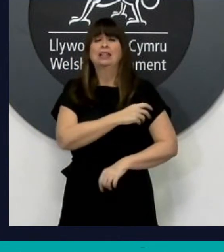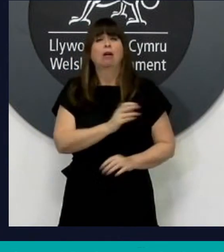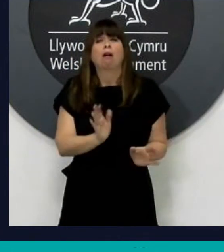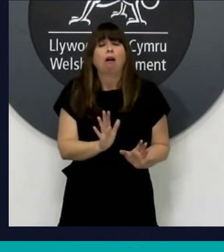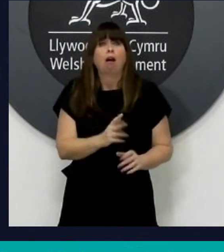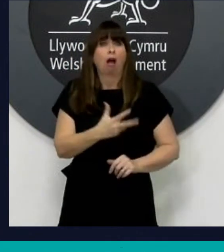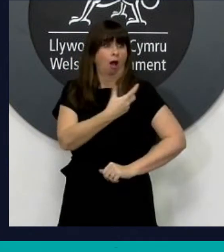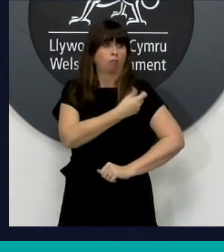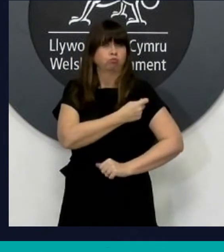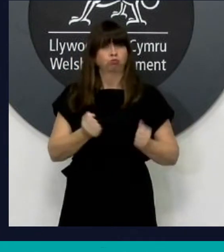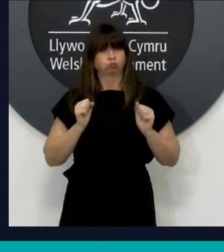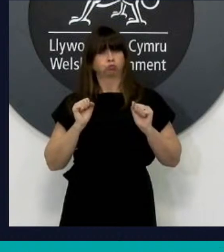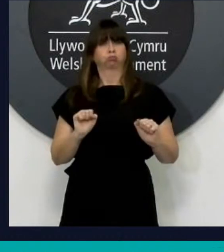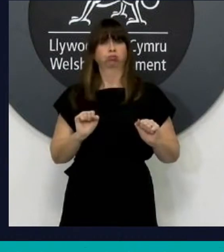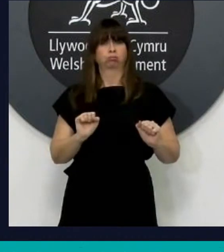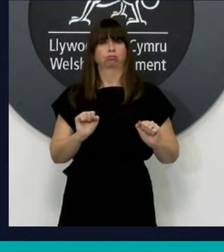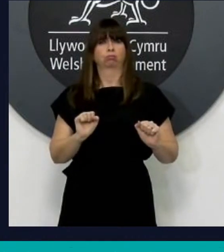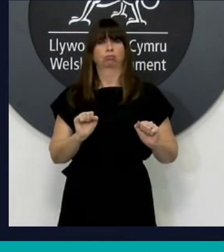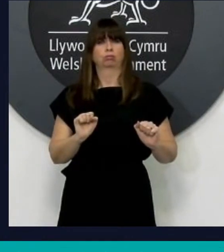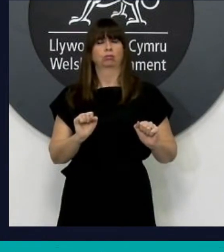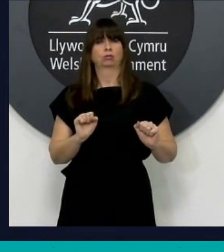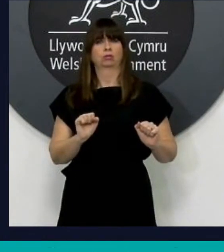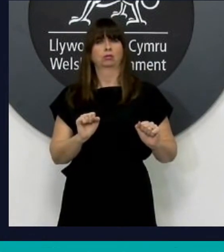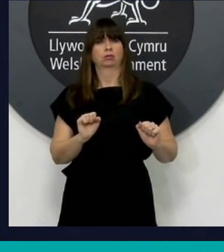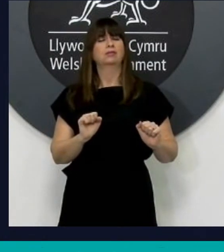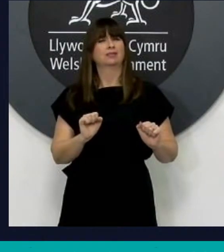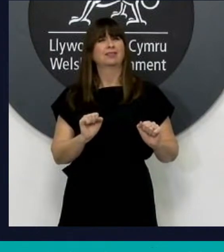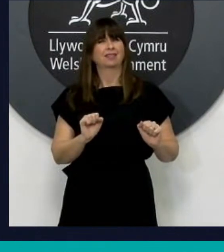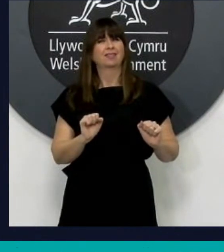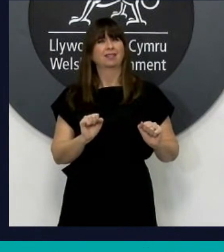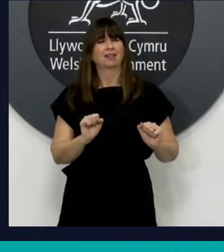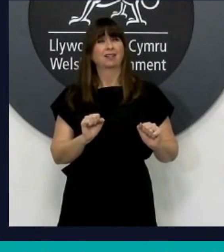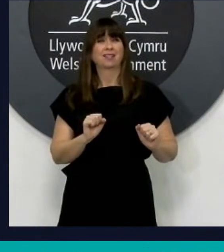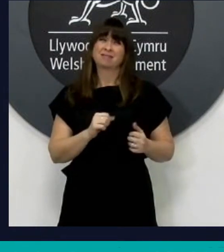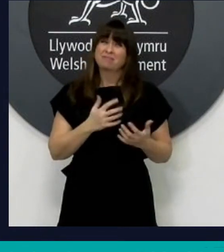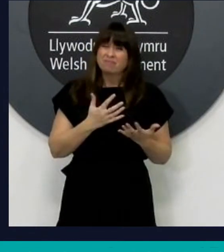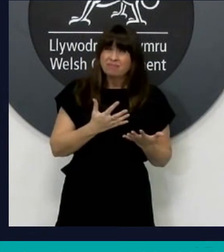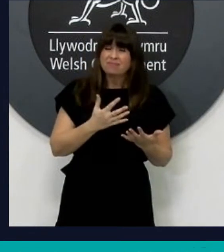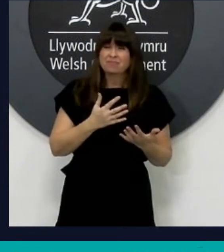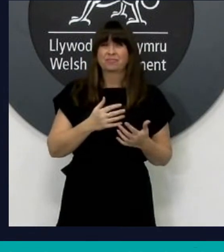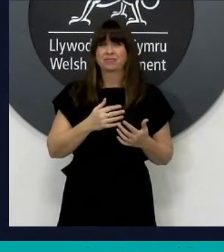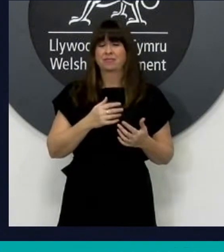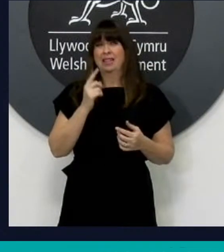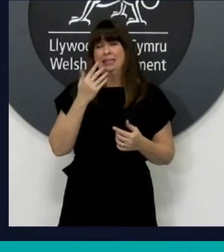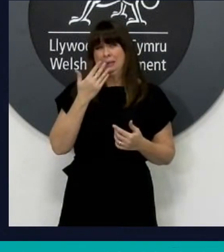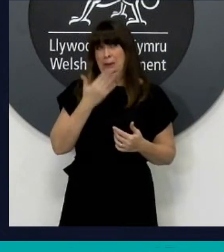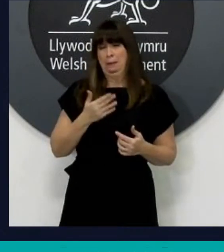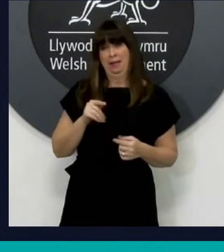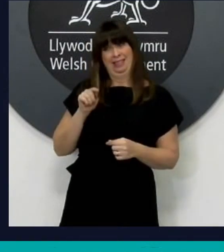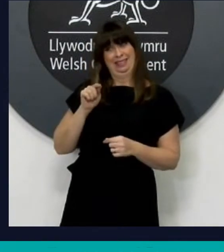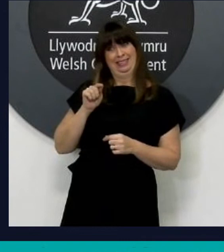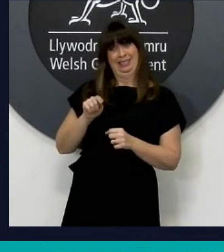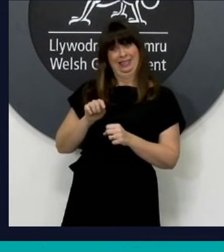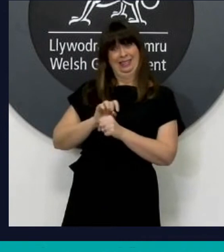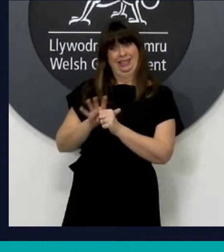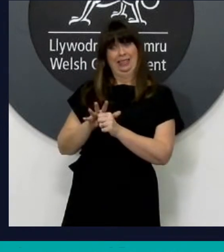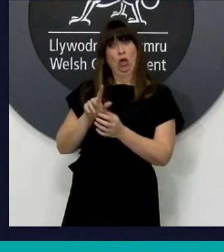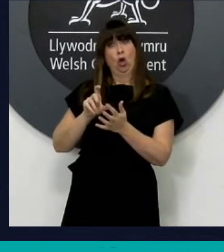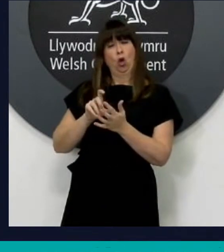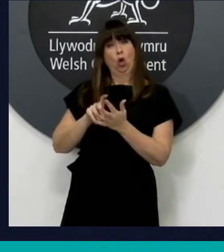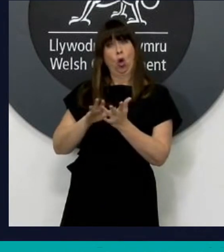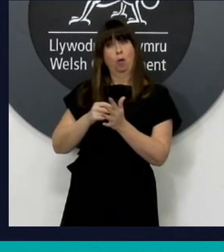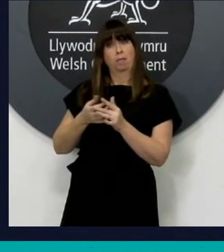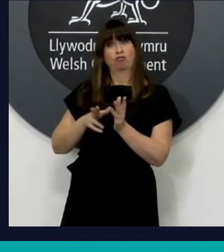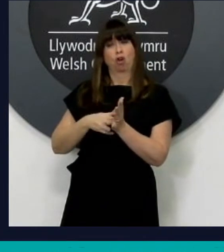give you longer lasting protection against the virus, and especially as it looks like there is a higher risk of